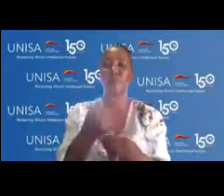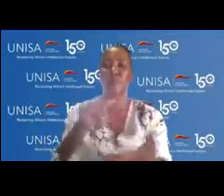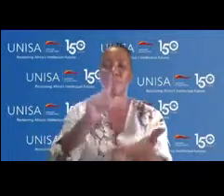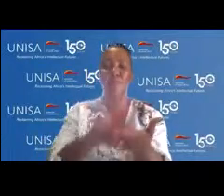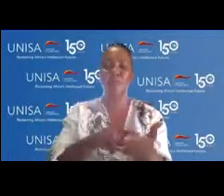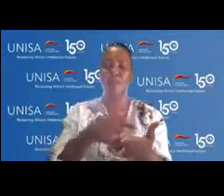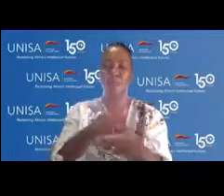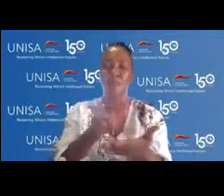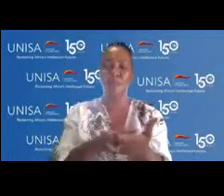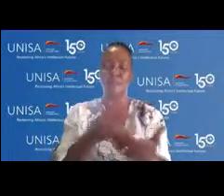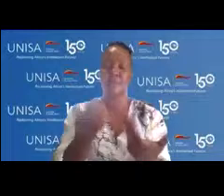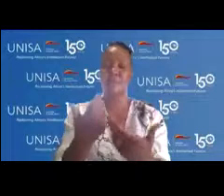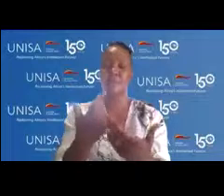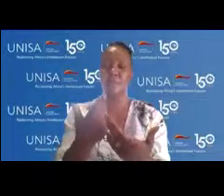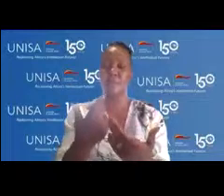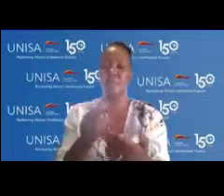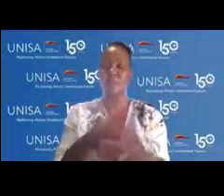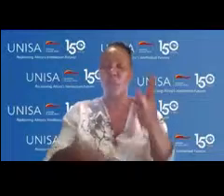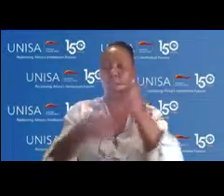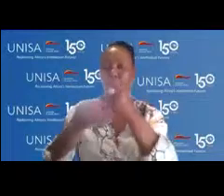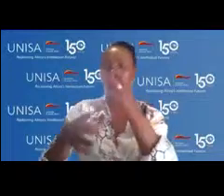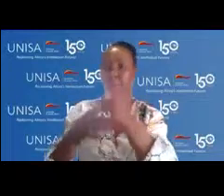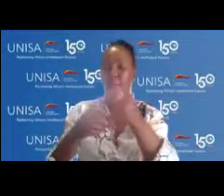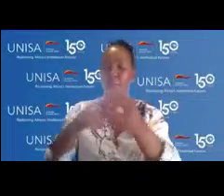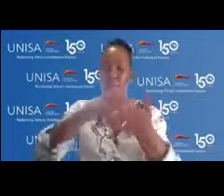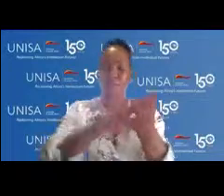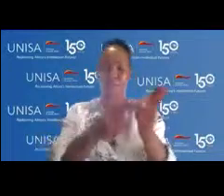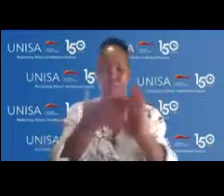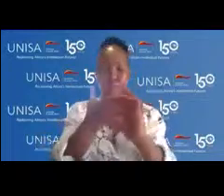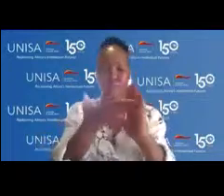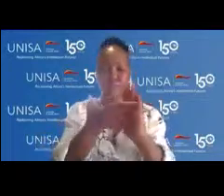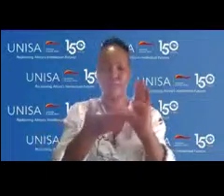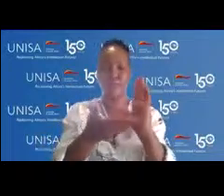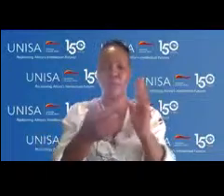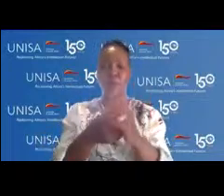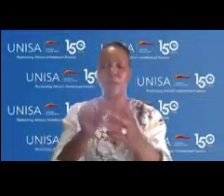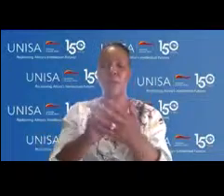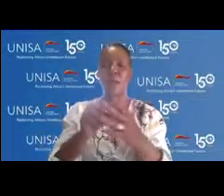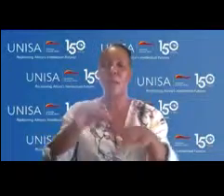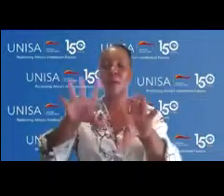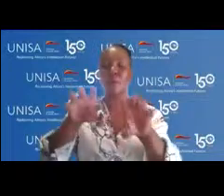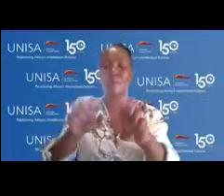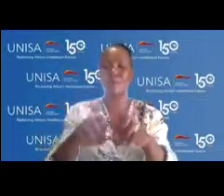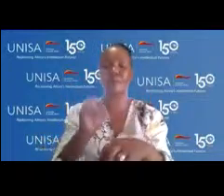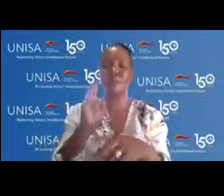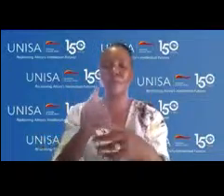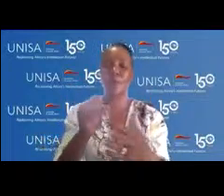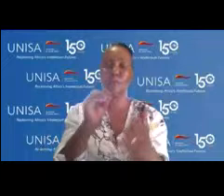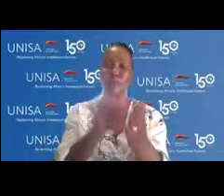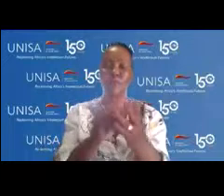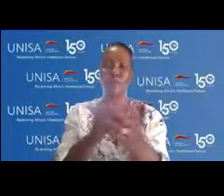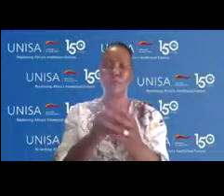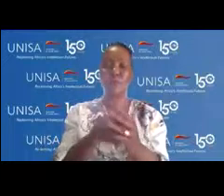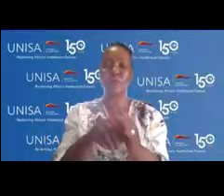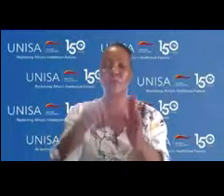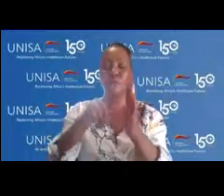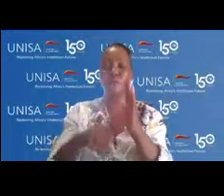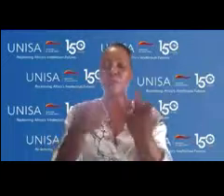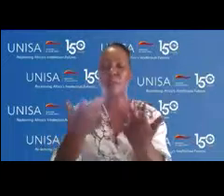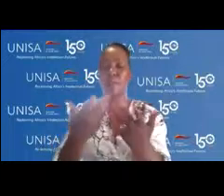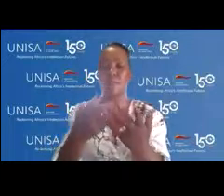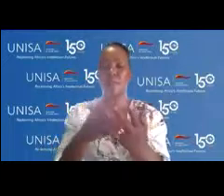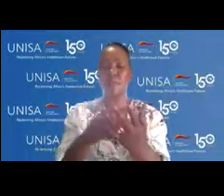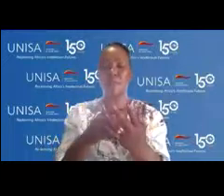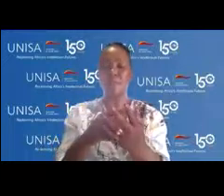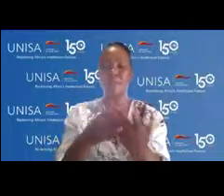got all the additional features. So when you write your last exam, they will put you down to a lower tier subscription, but you will